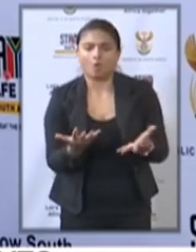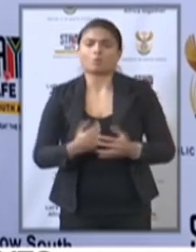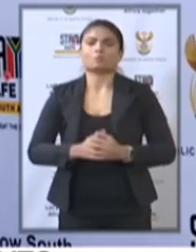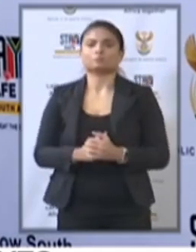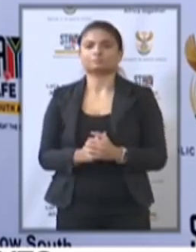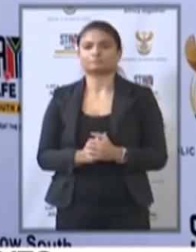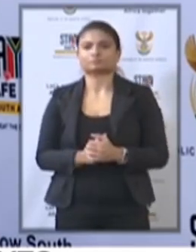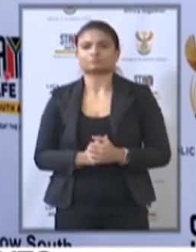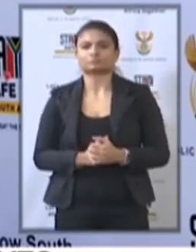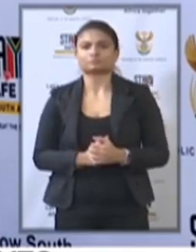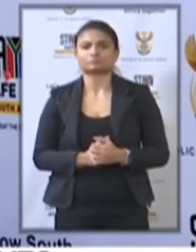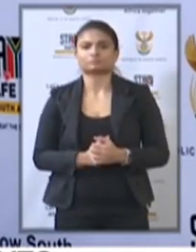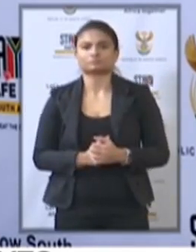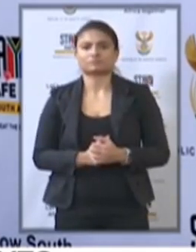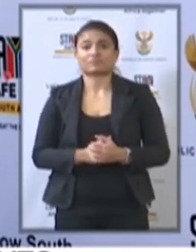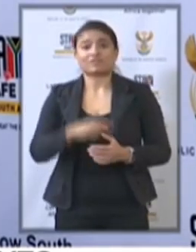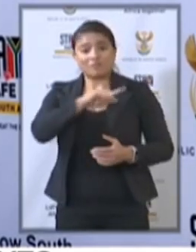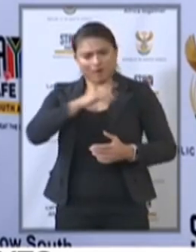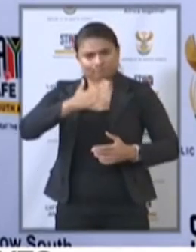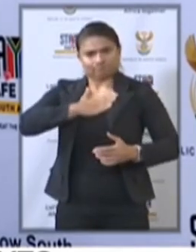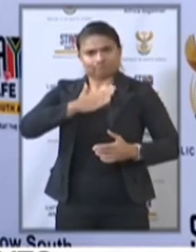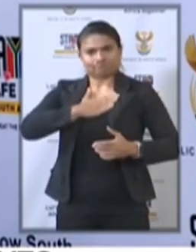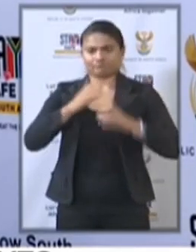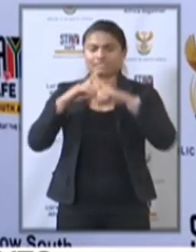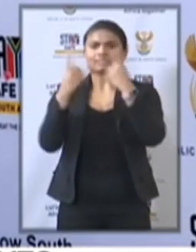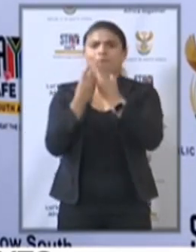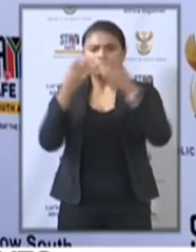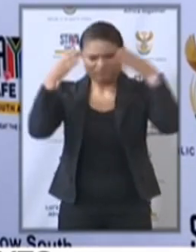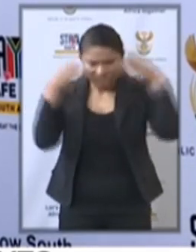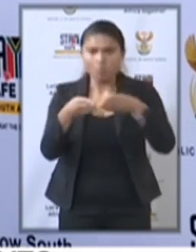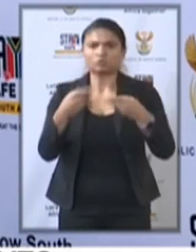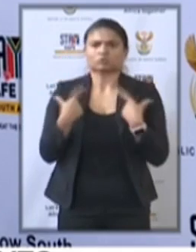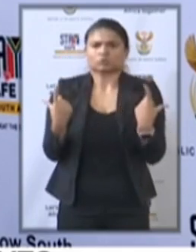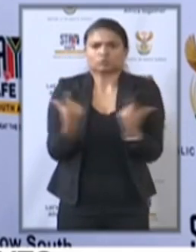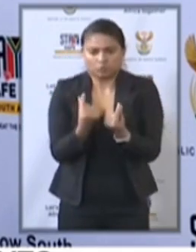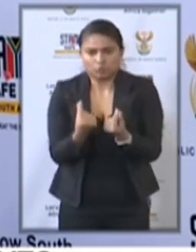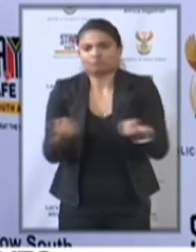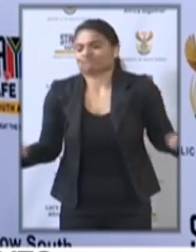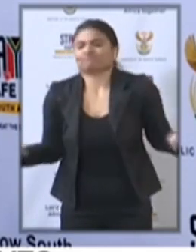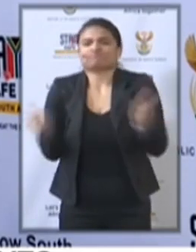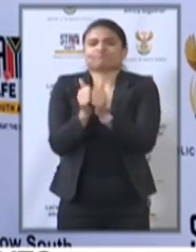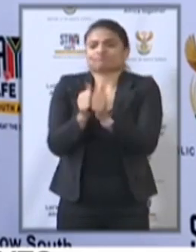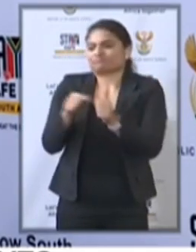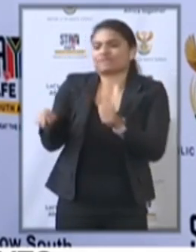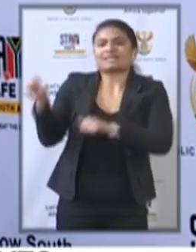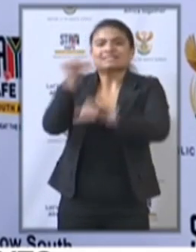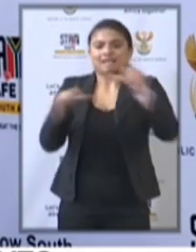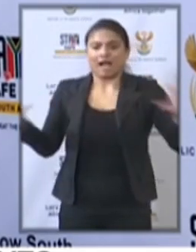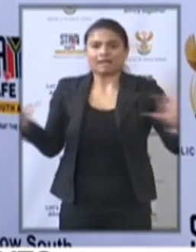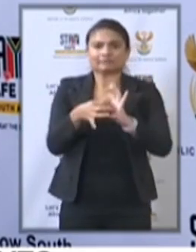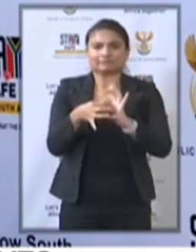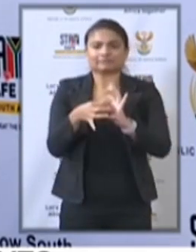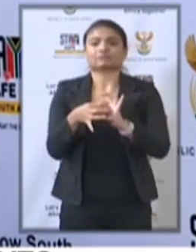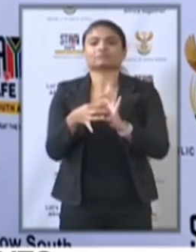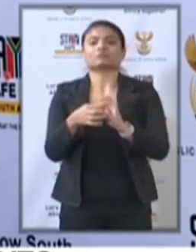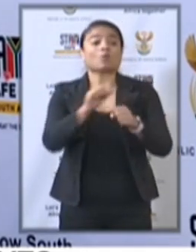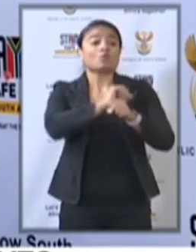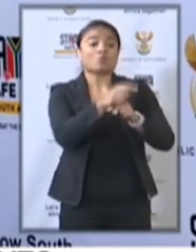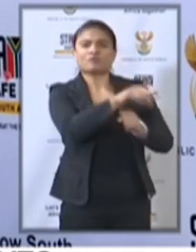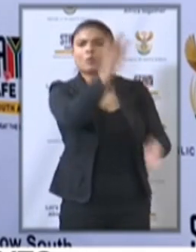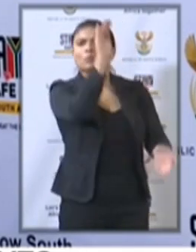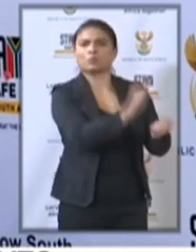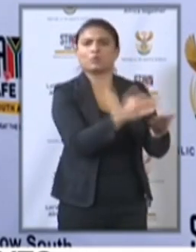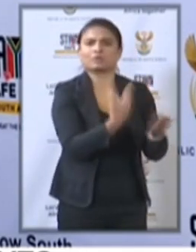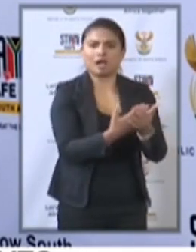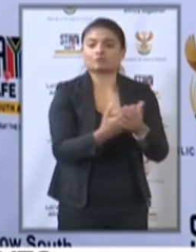through this department as government, indeed working with the partners that we